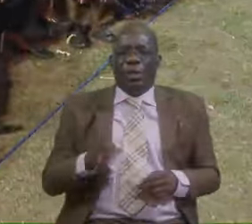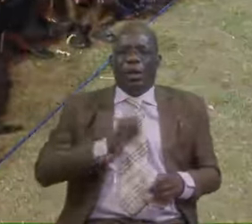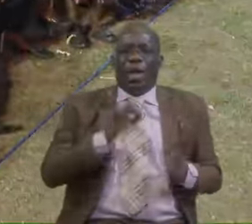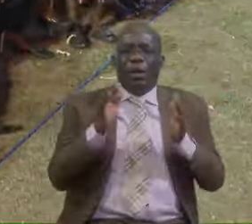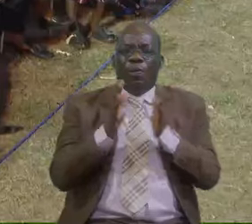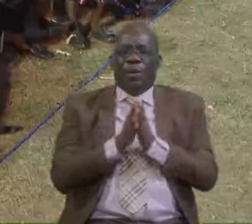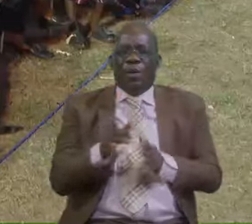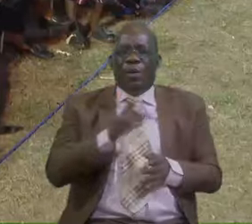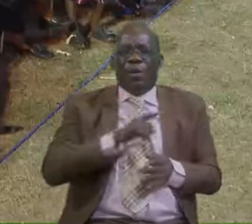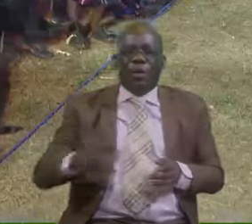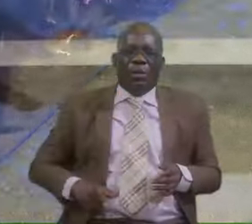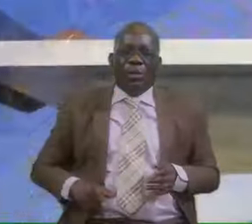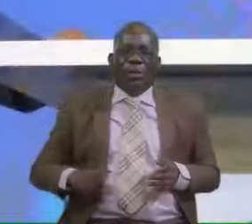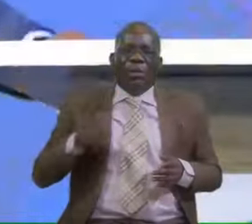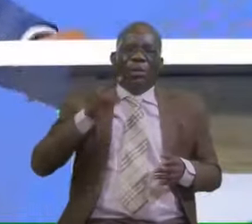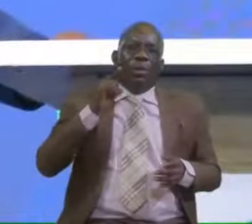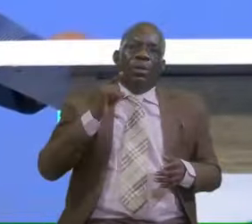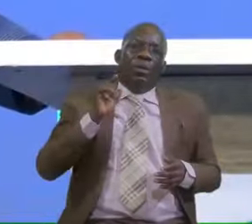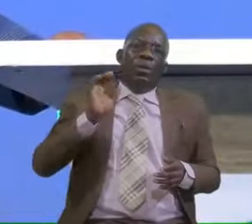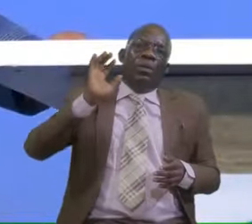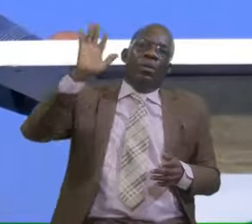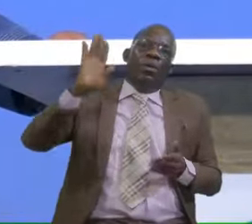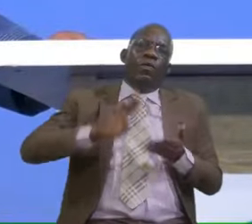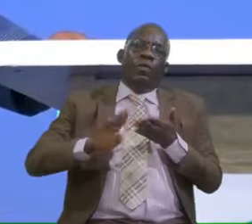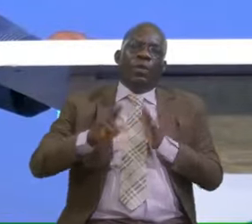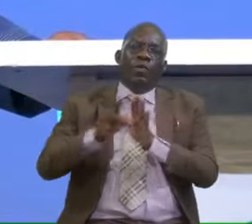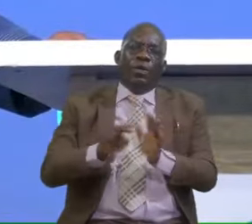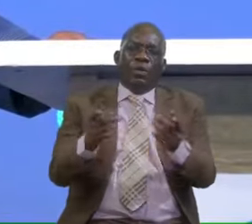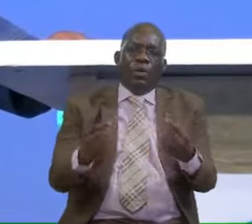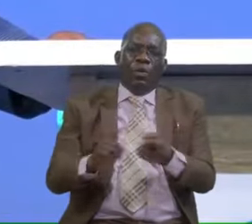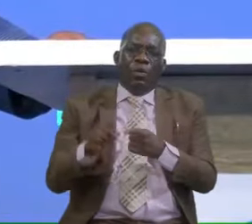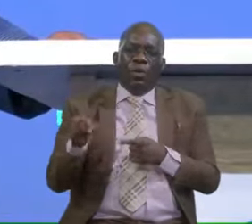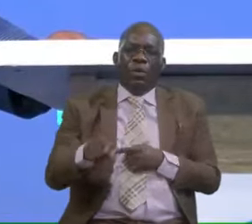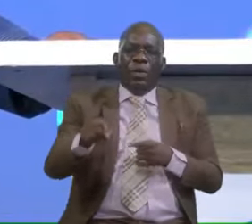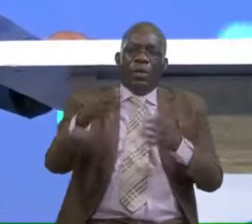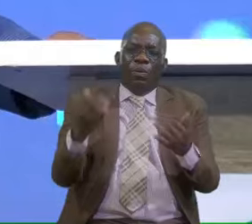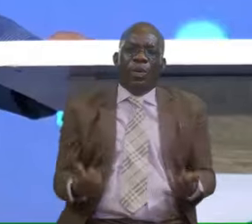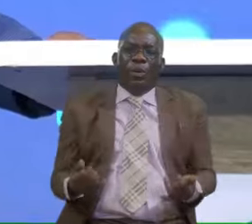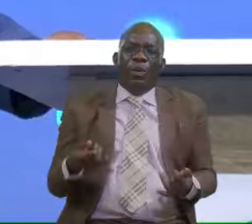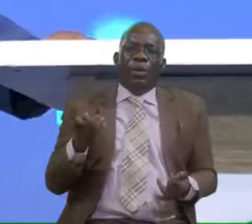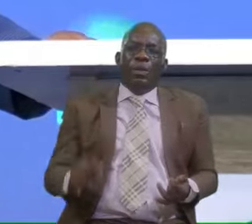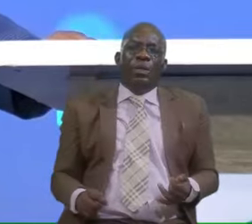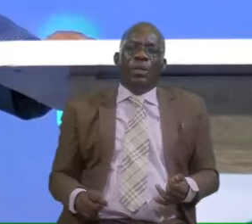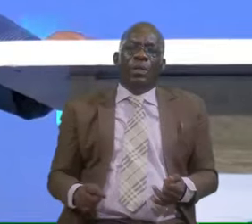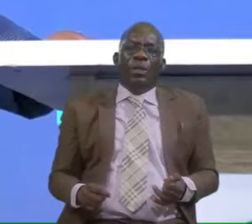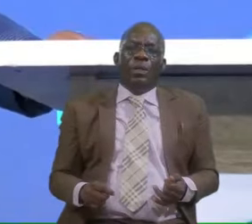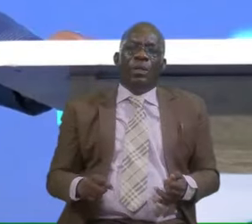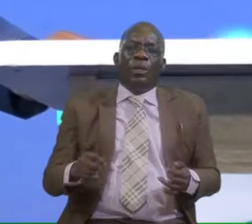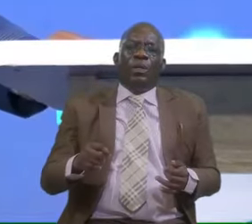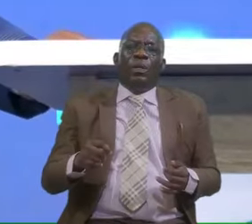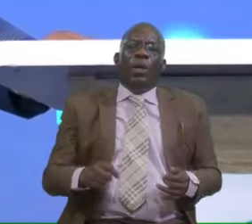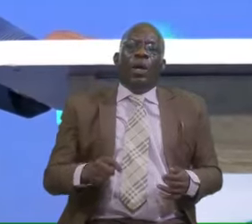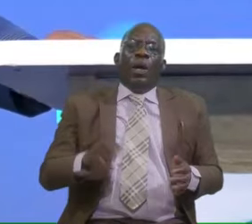Lord, your forgiveness come to them right now. The imputation of your